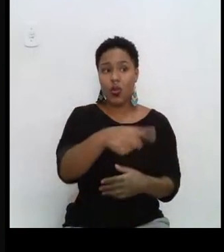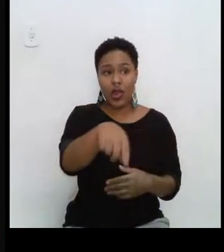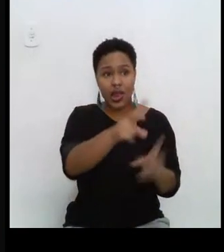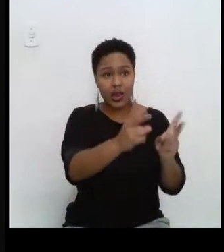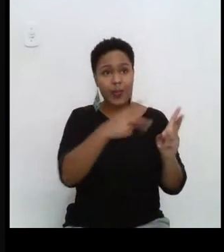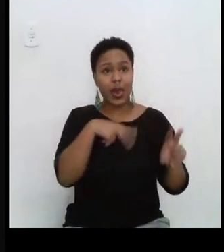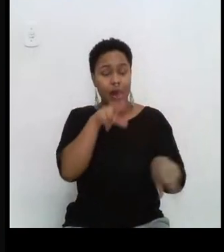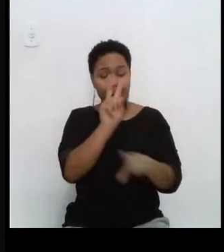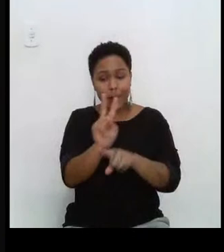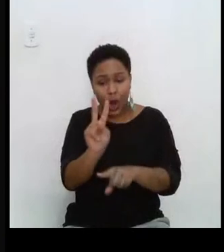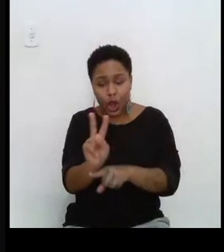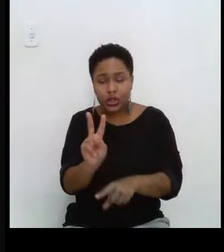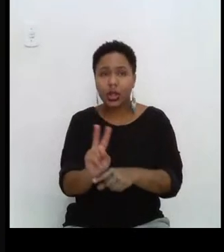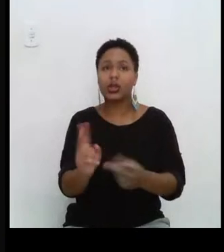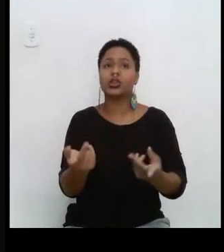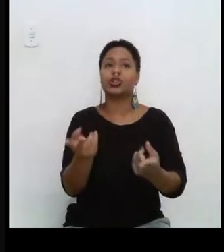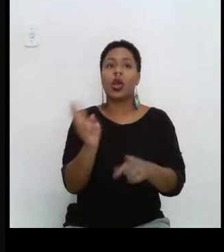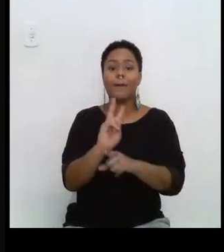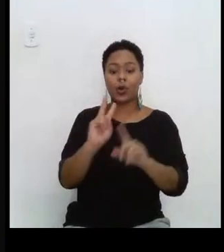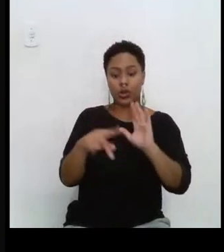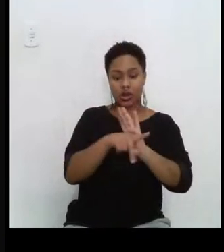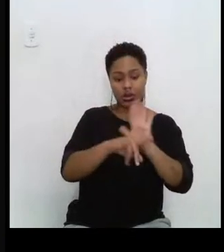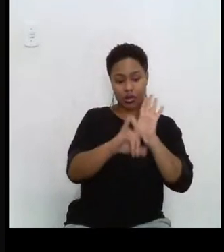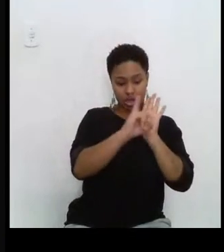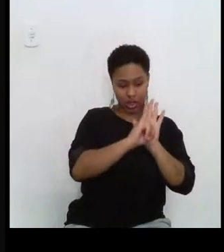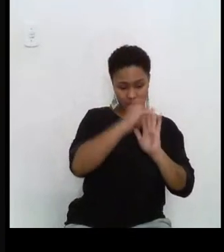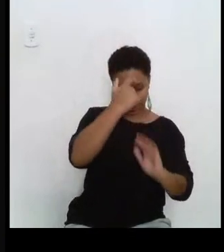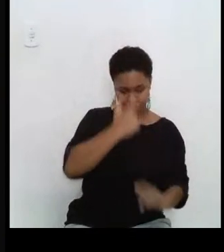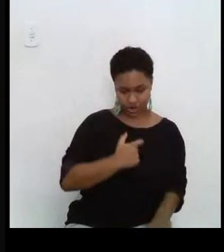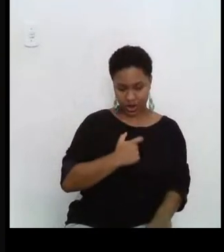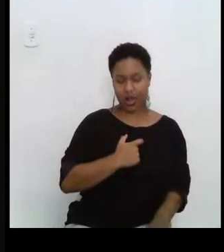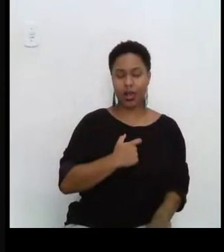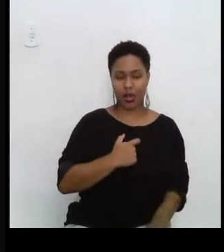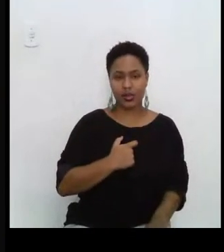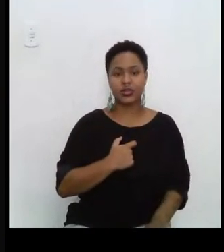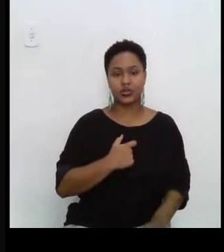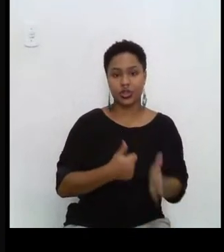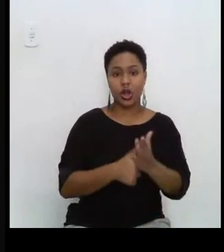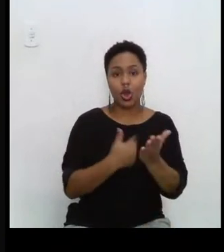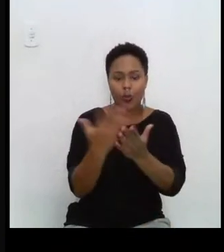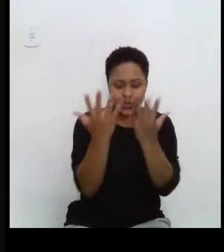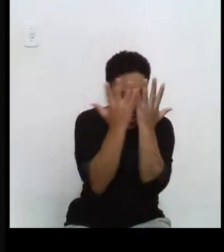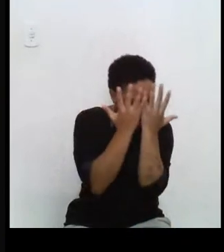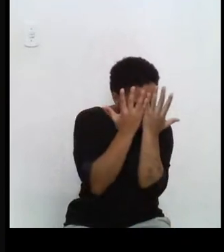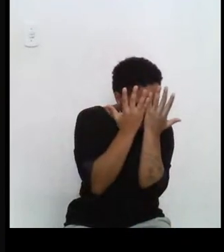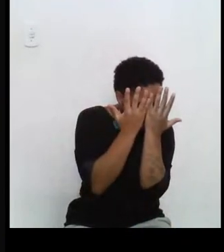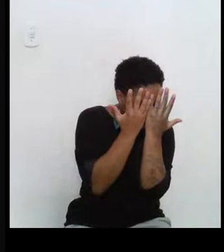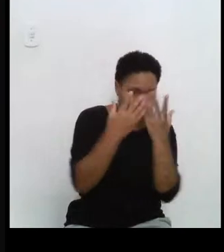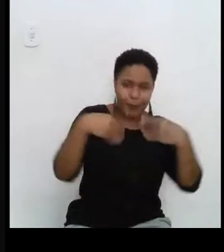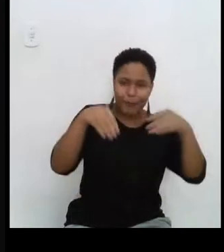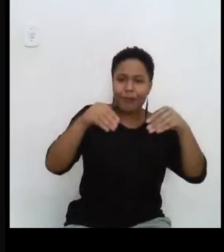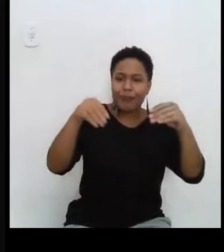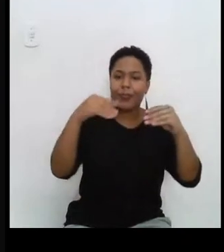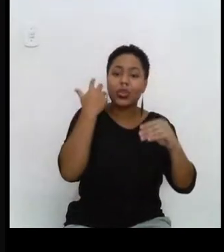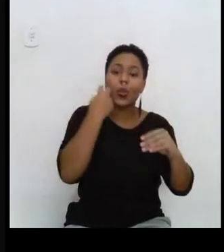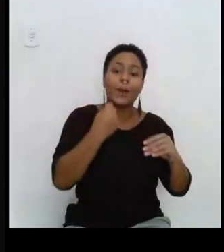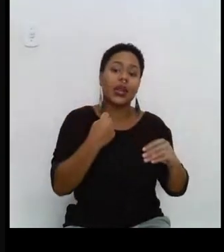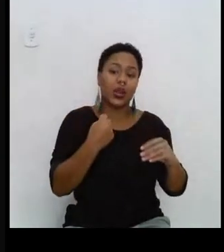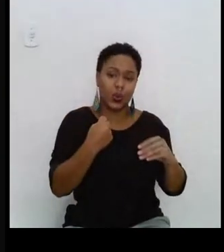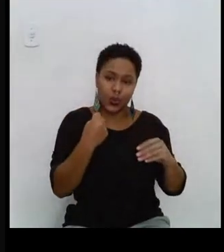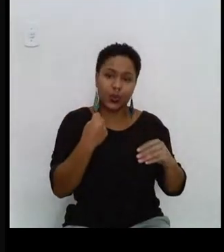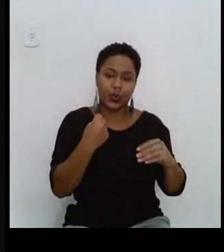rights reserv água with love song matches and even though that are charged water